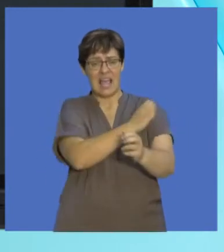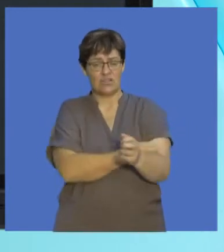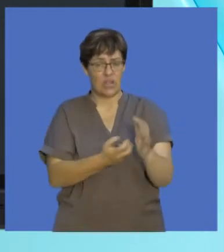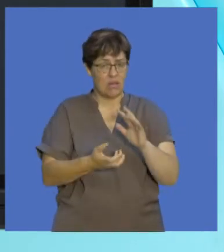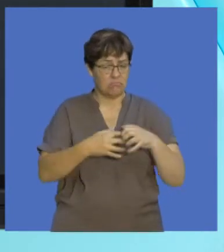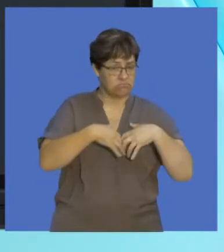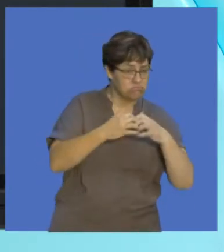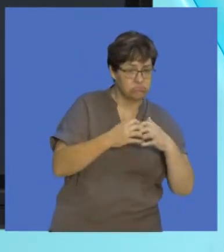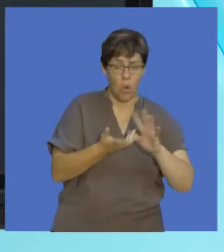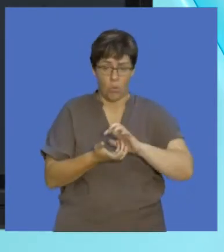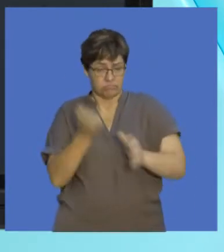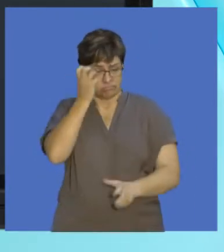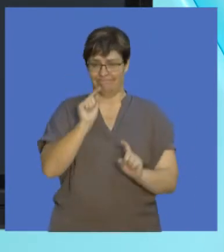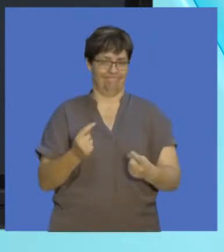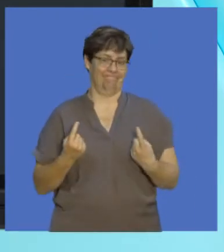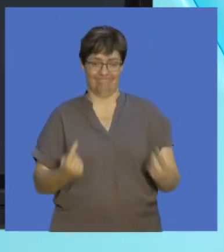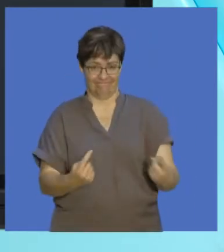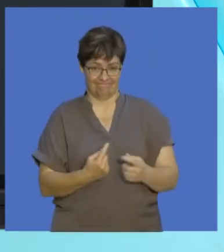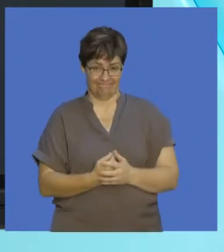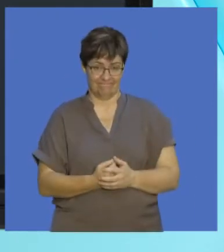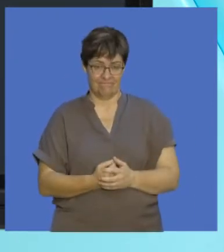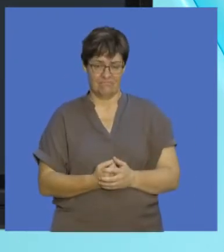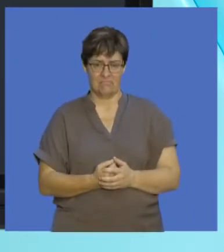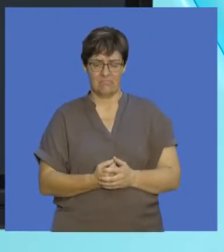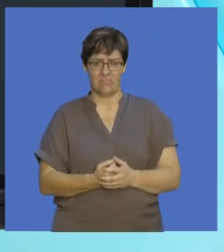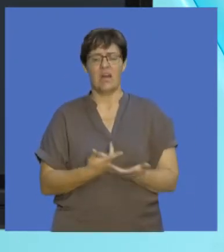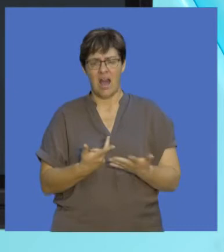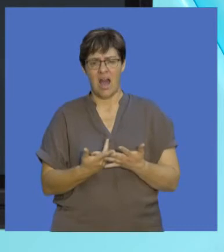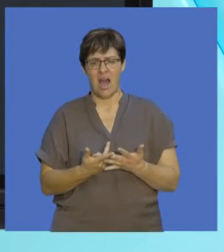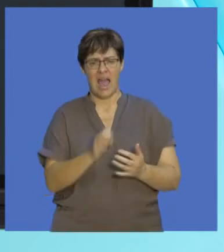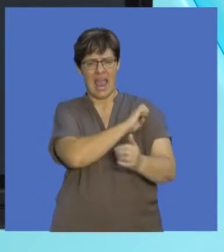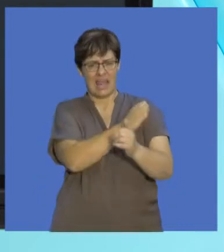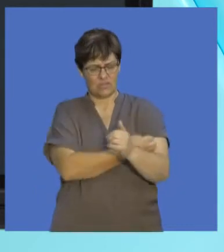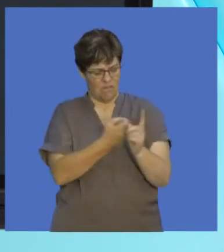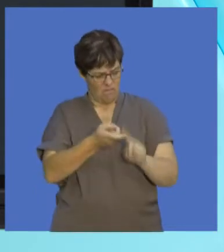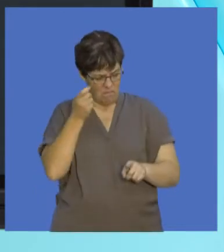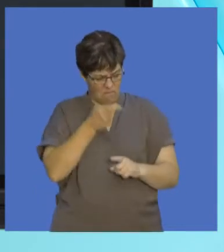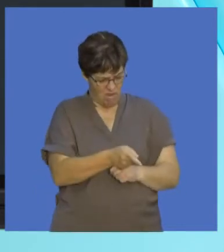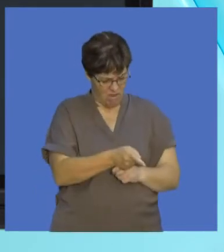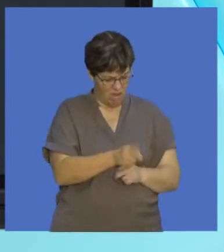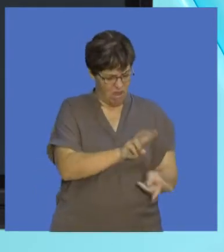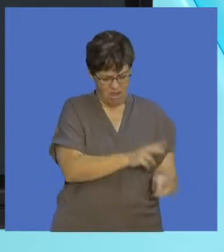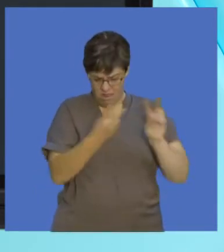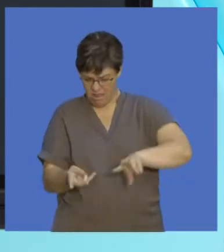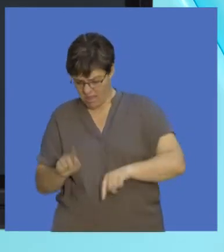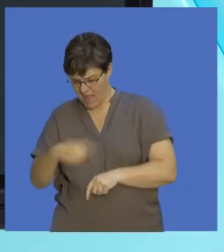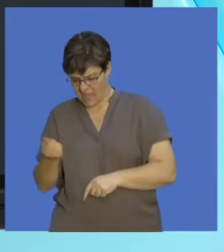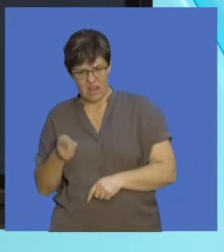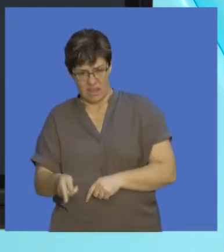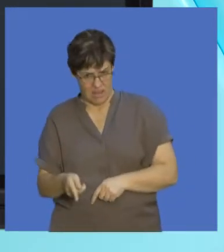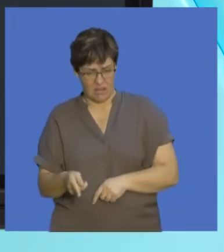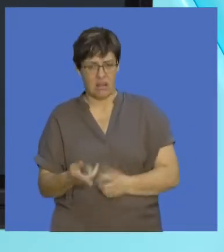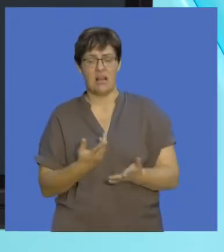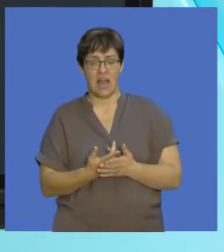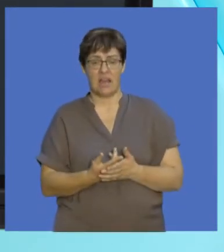created or destroyed. So it means that there must be, some form of energy converted or transformed to the other. So a